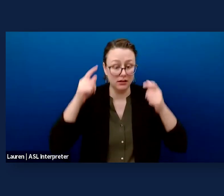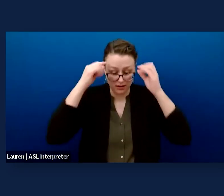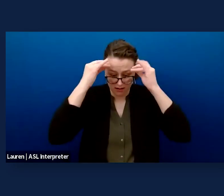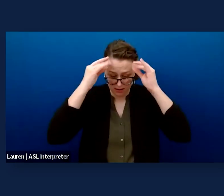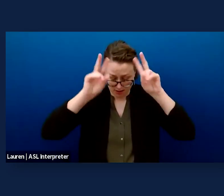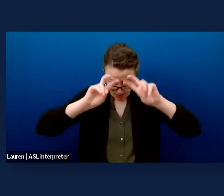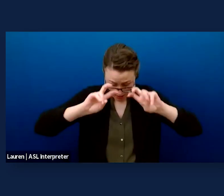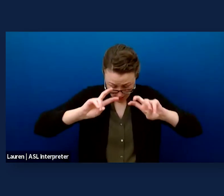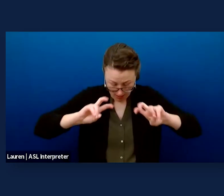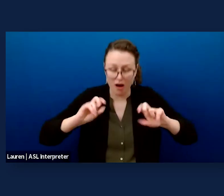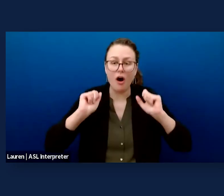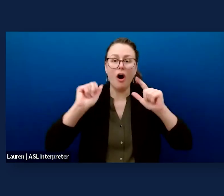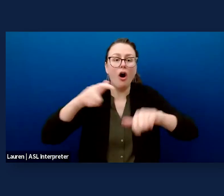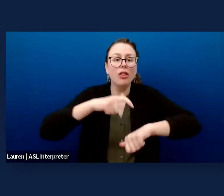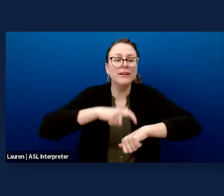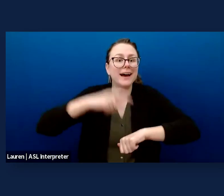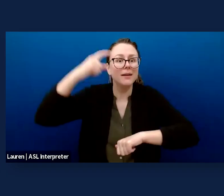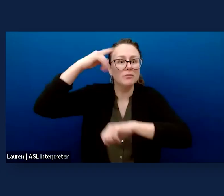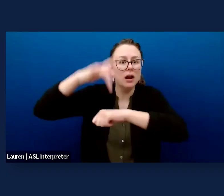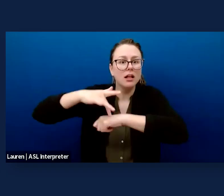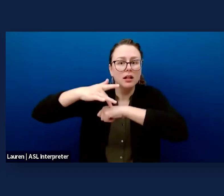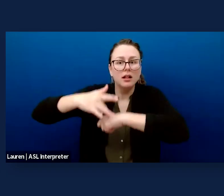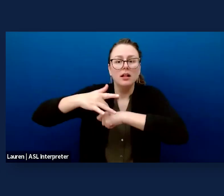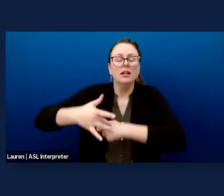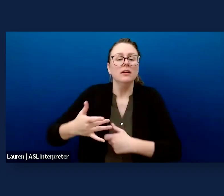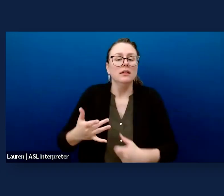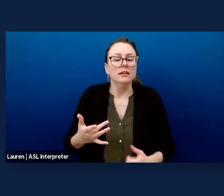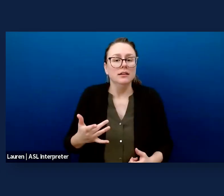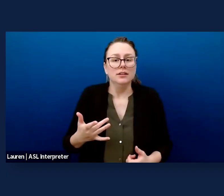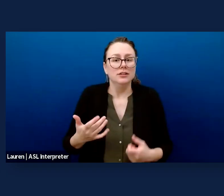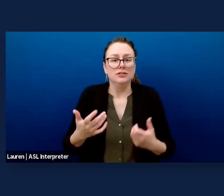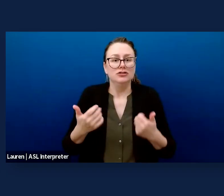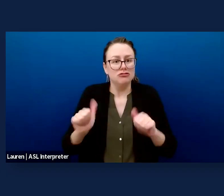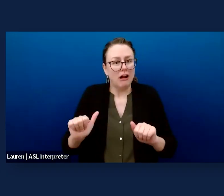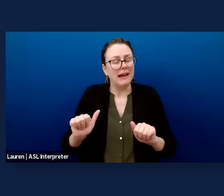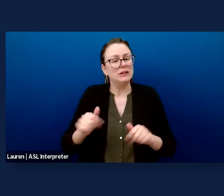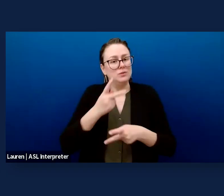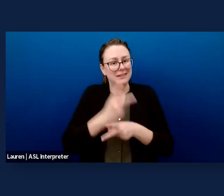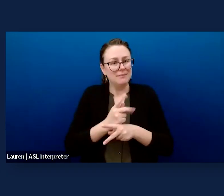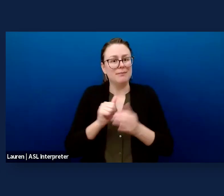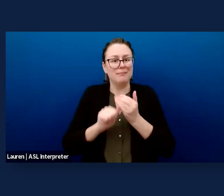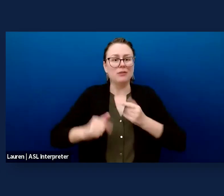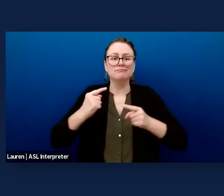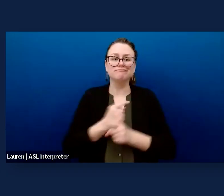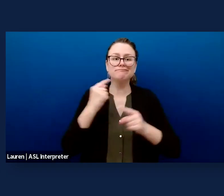thing that I'm working on all the time, trying to get it into stay in some kind of rhythm.